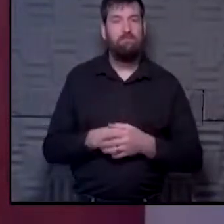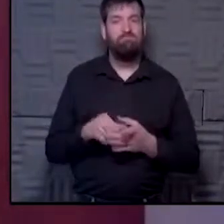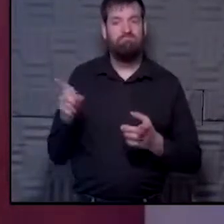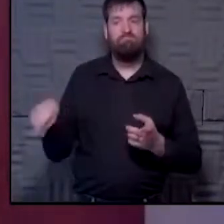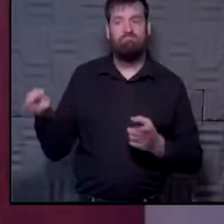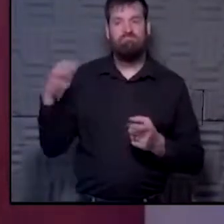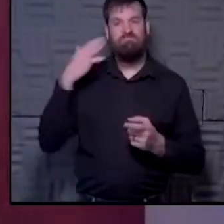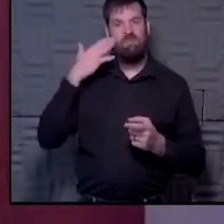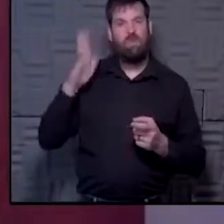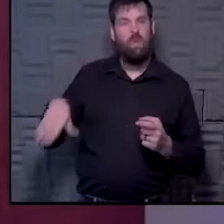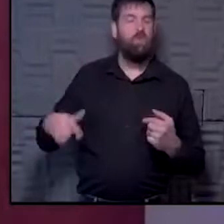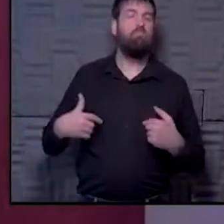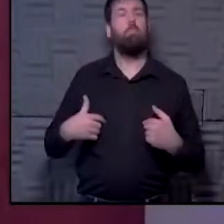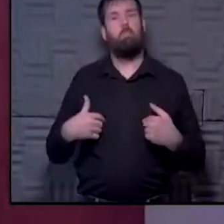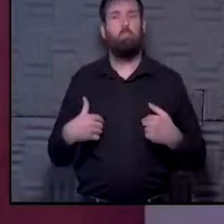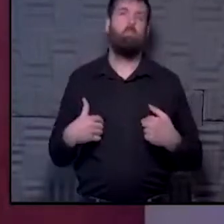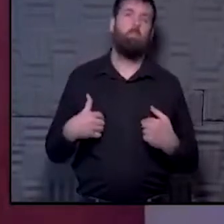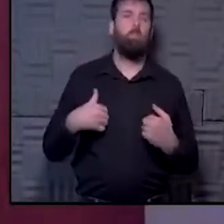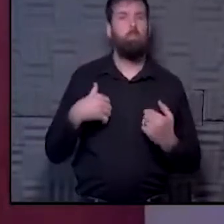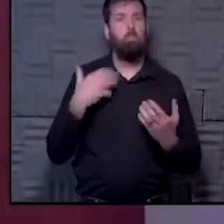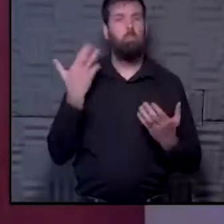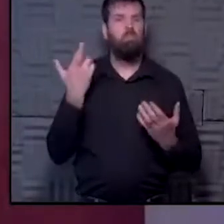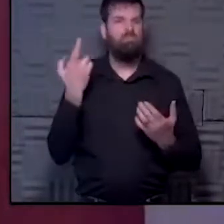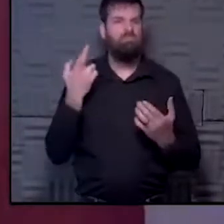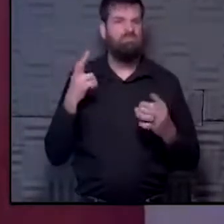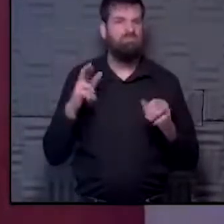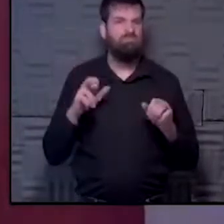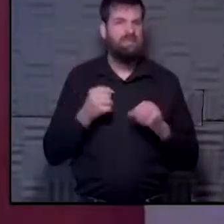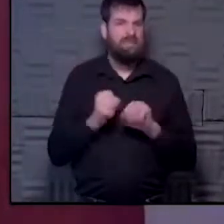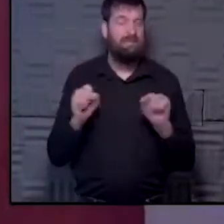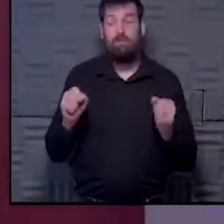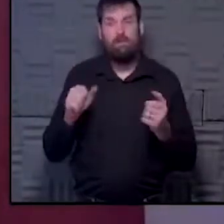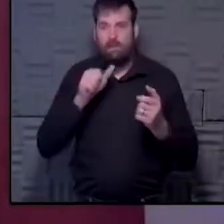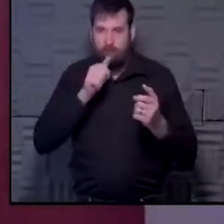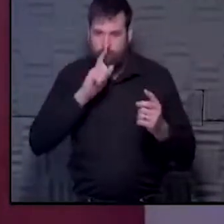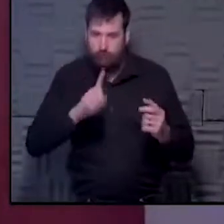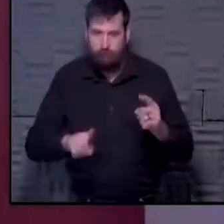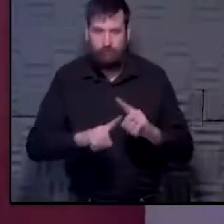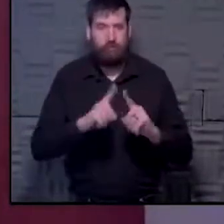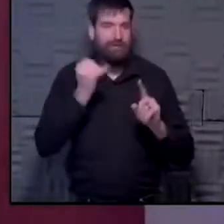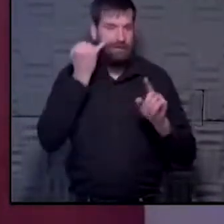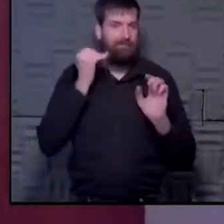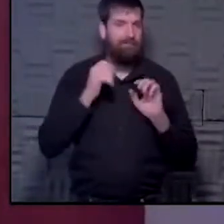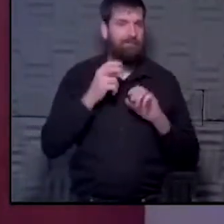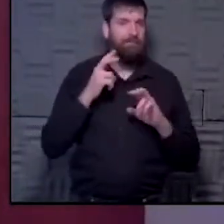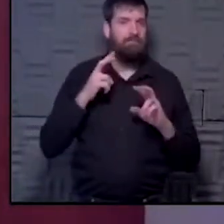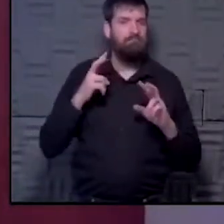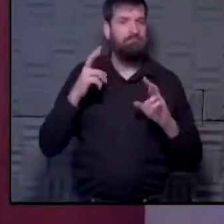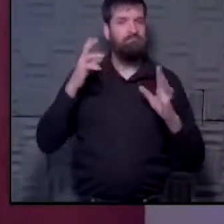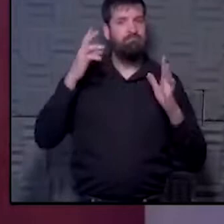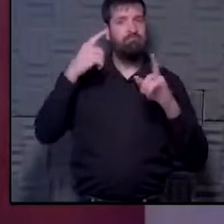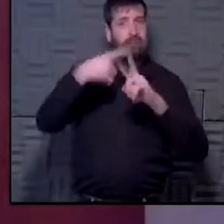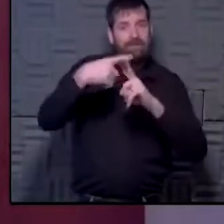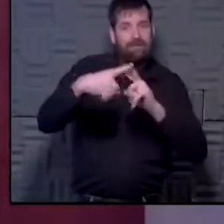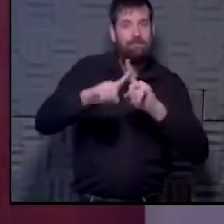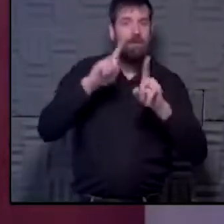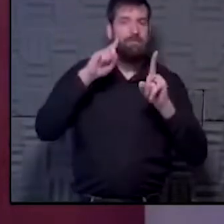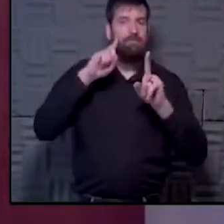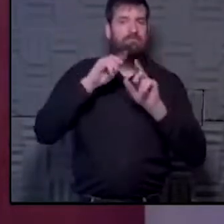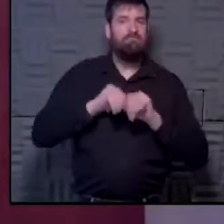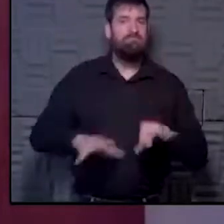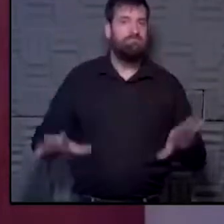can know that I'm relatively safe. I'm not likely, well, we're not sure about that yet, if I'm transmitting or not. So maybe that's